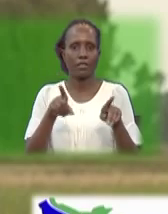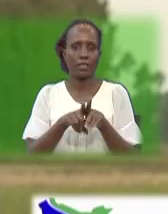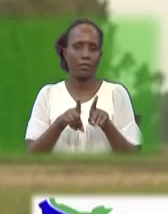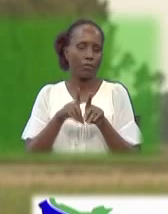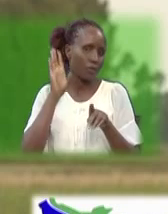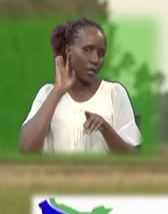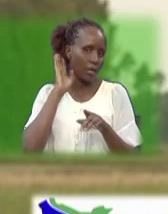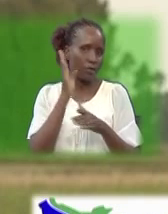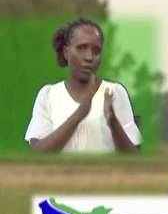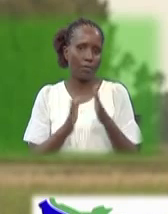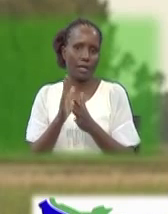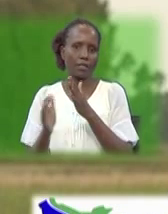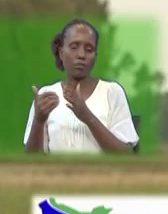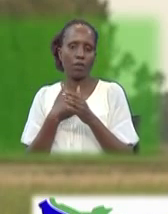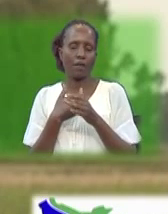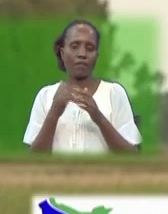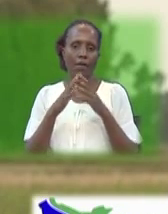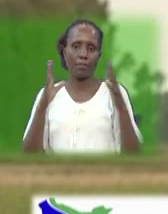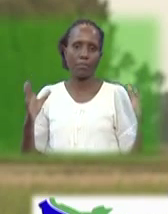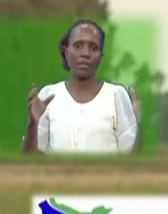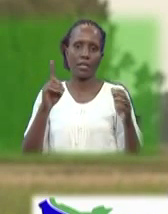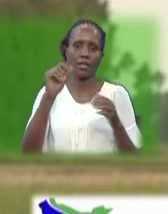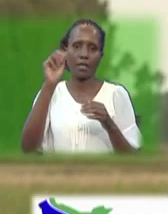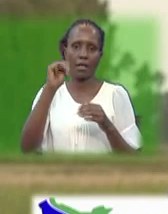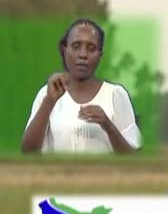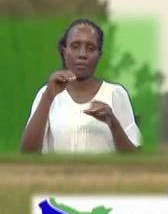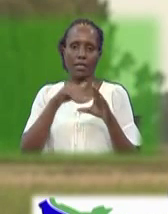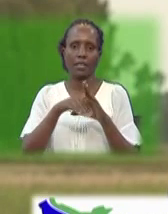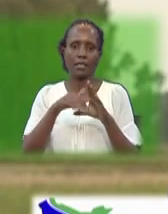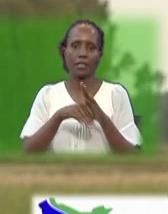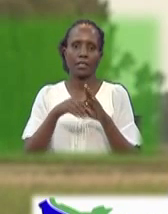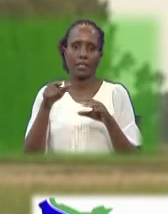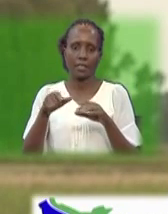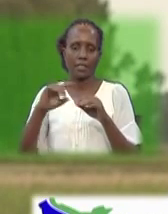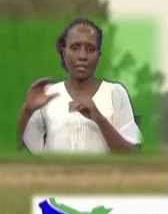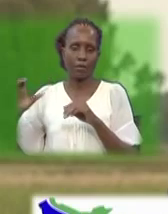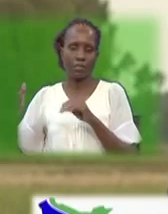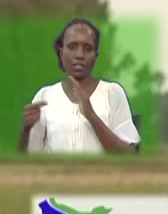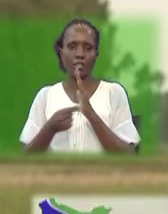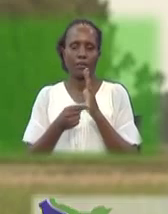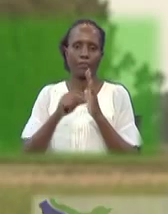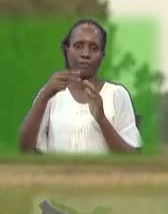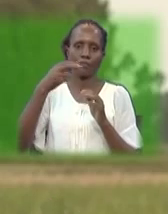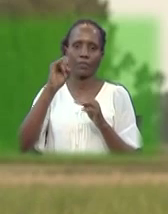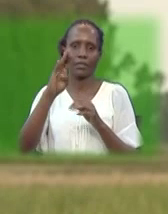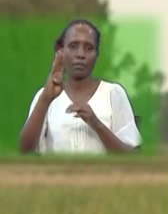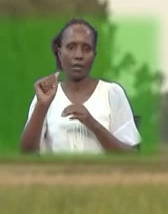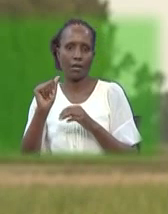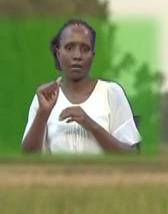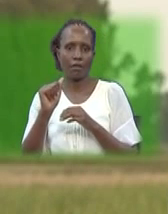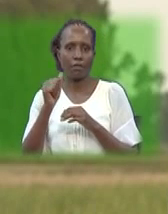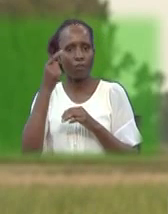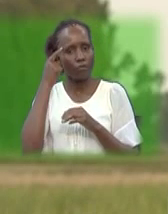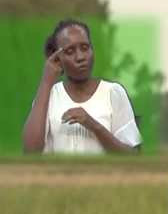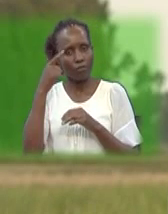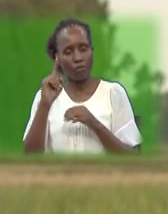have heard that we are planning to do a dam, a major dam in Kirinyaga County called Thiba Dam. This dam is being done specifically